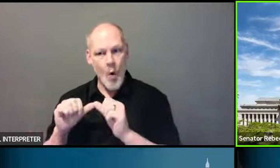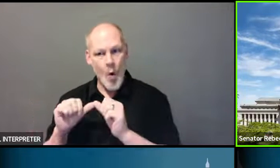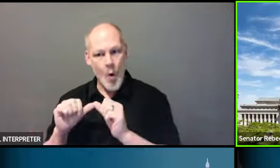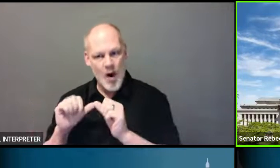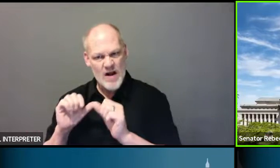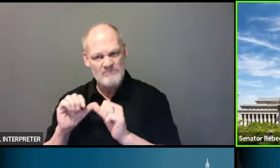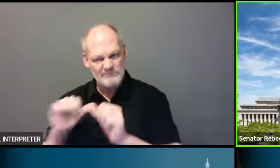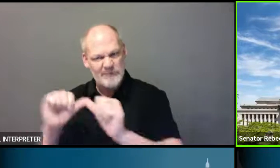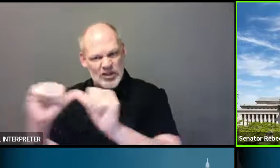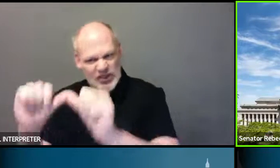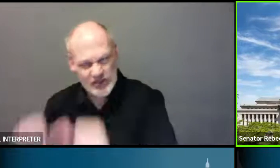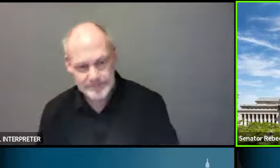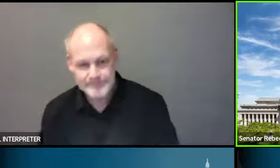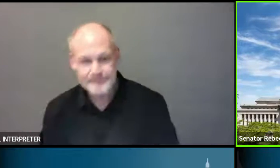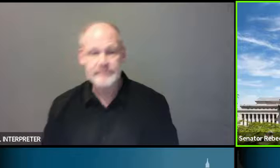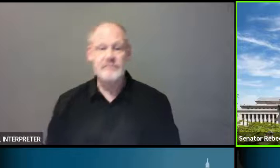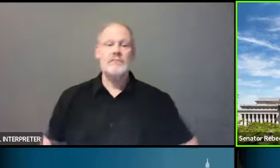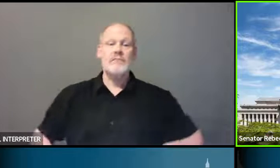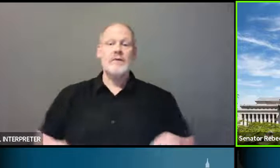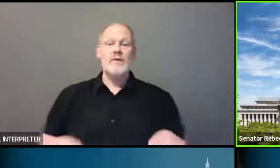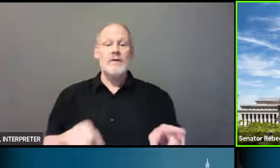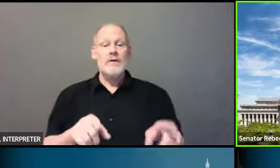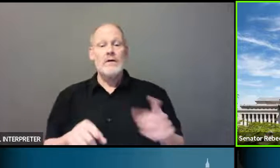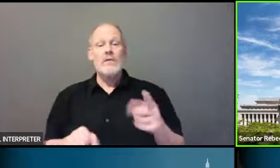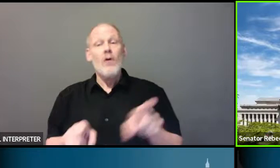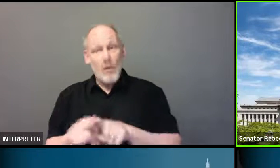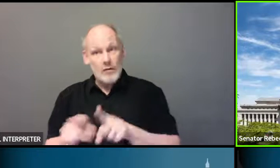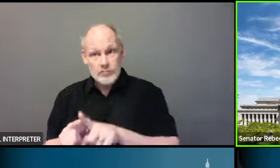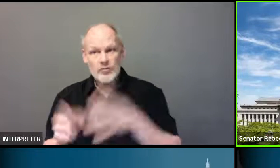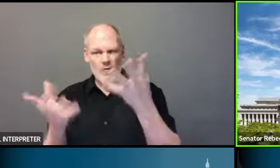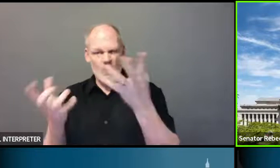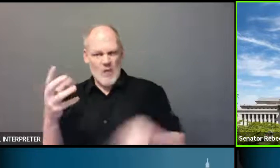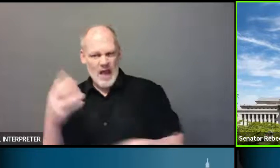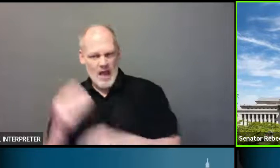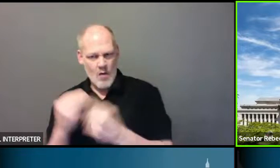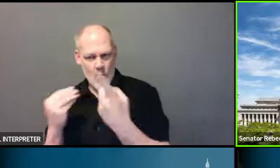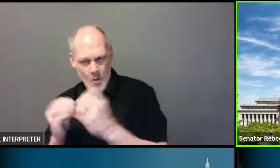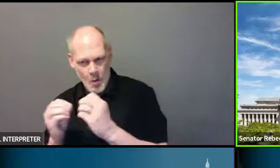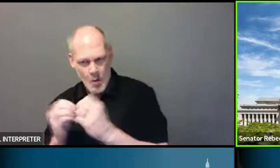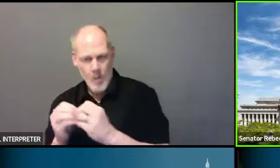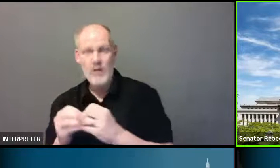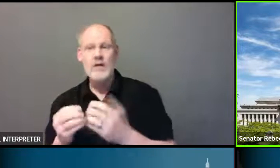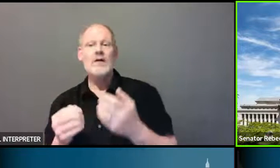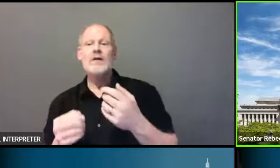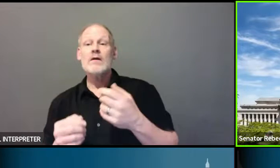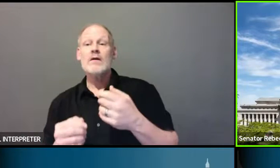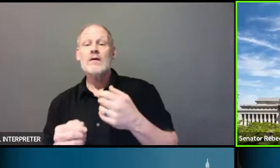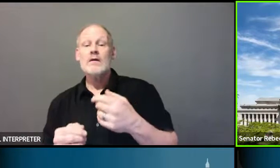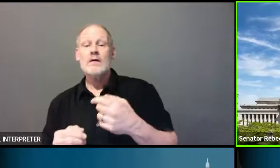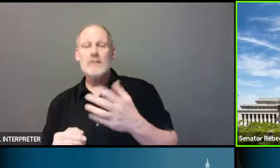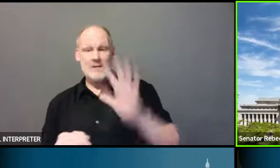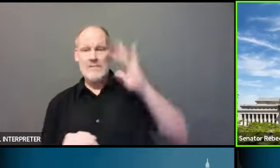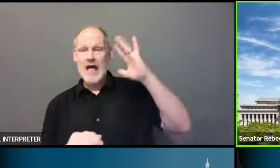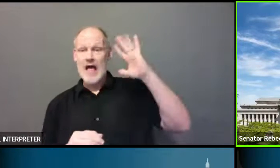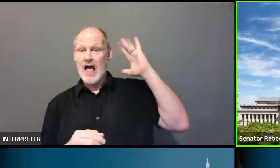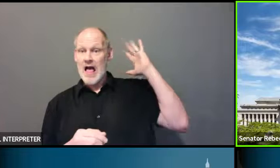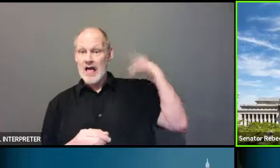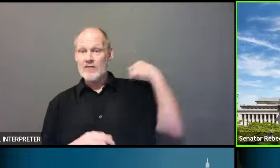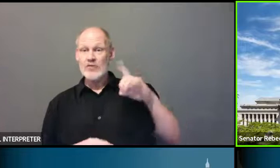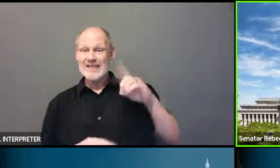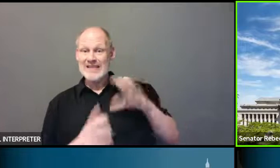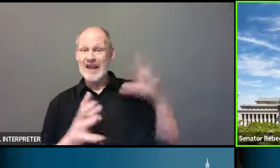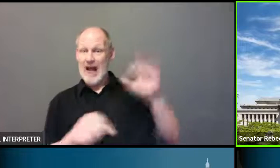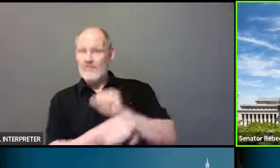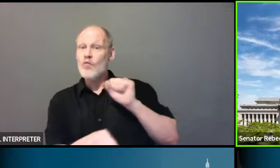say in this space is that because of the past work that we did, we had, starting